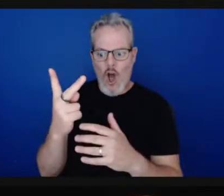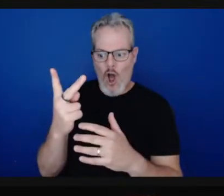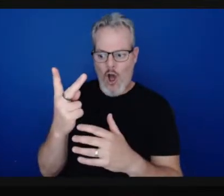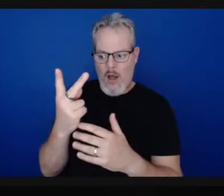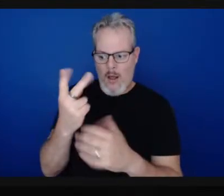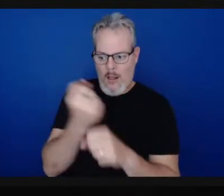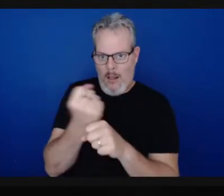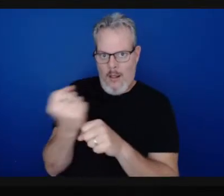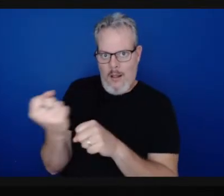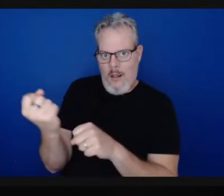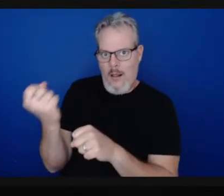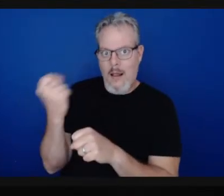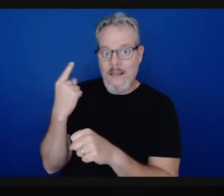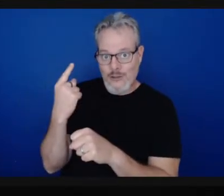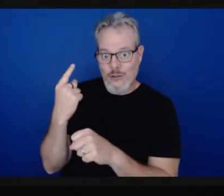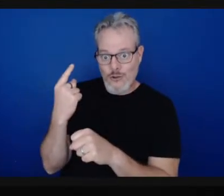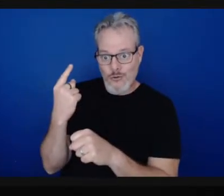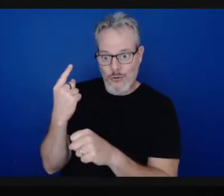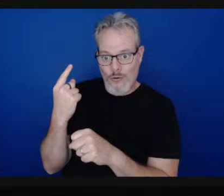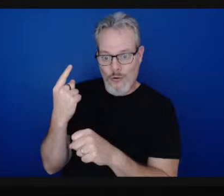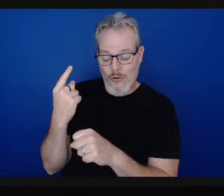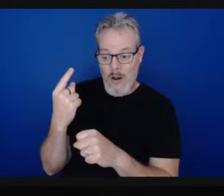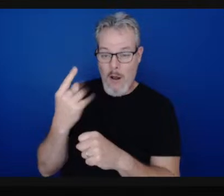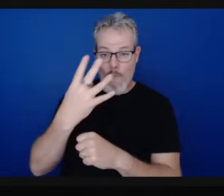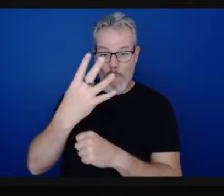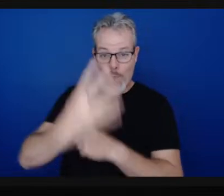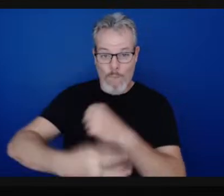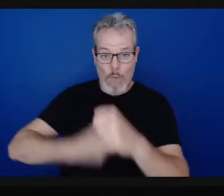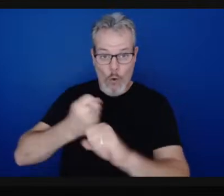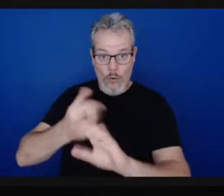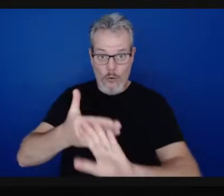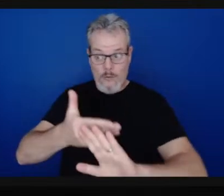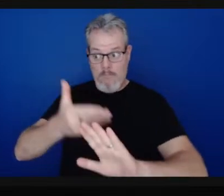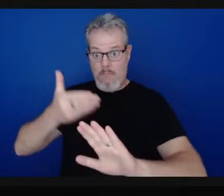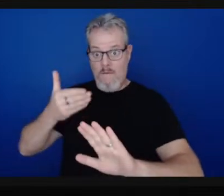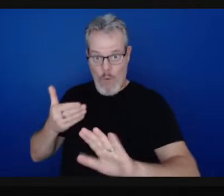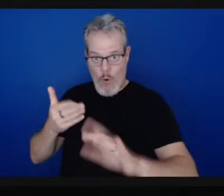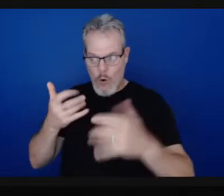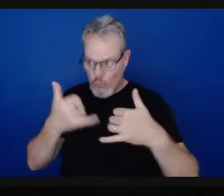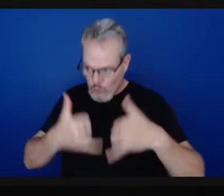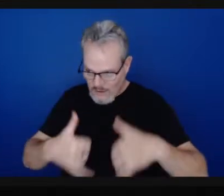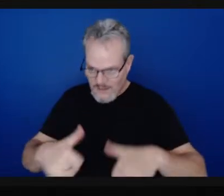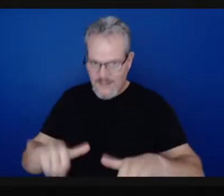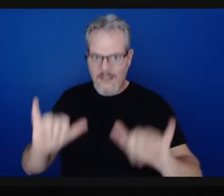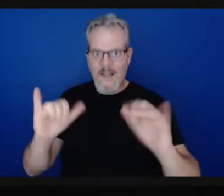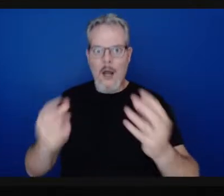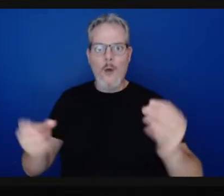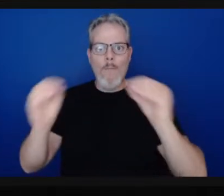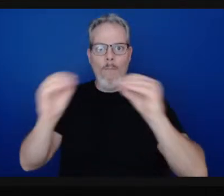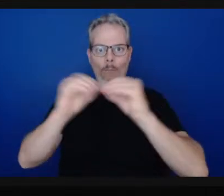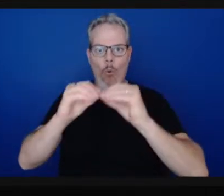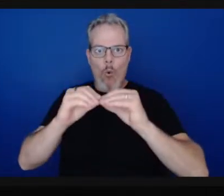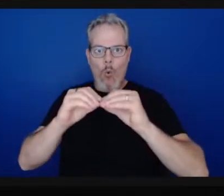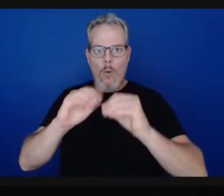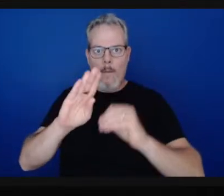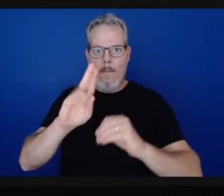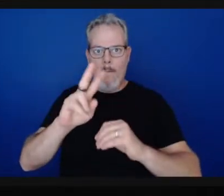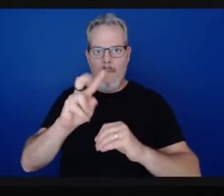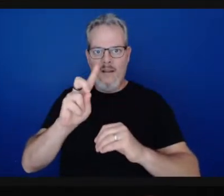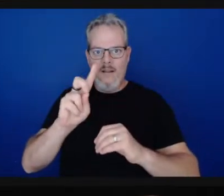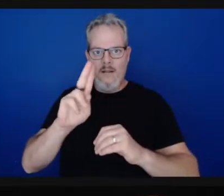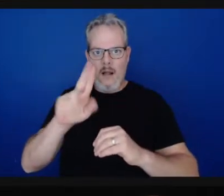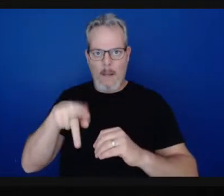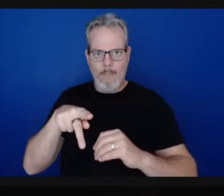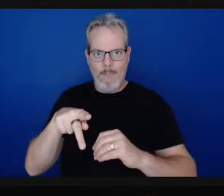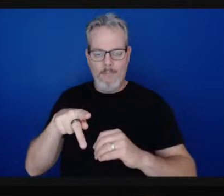year. And for the 4 years prior to that, where we still had a longer term buildup. So Mauna Loa is still